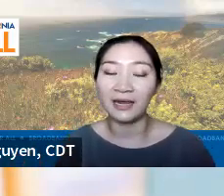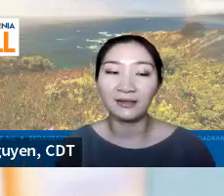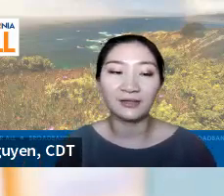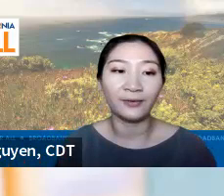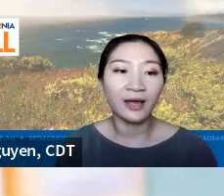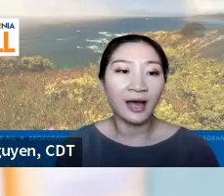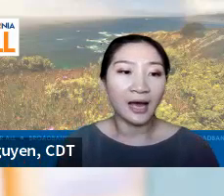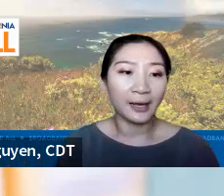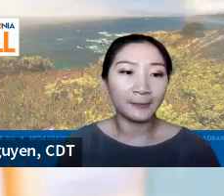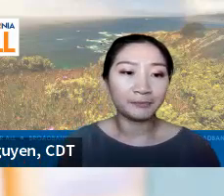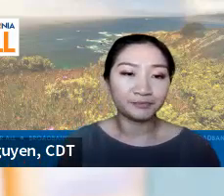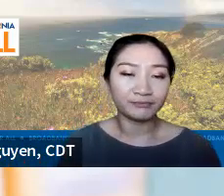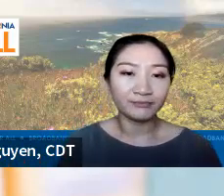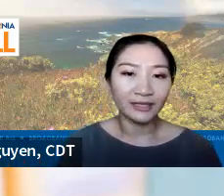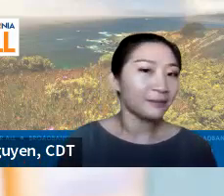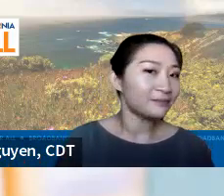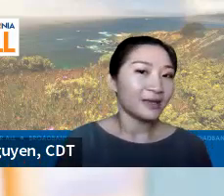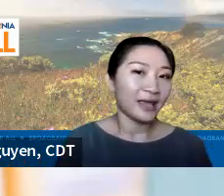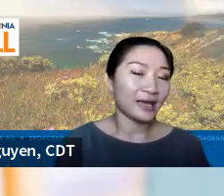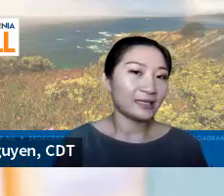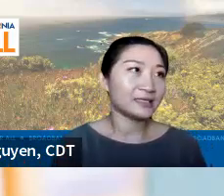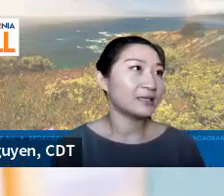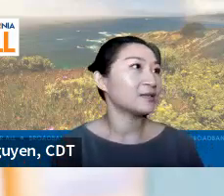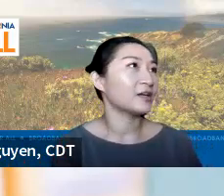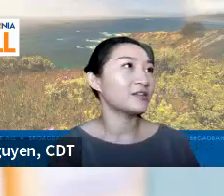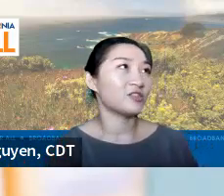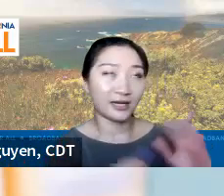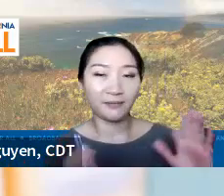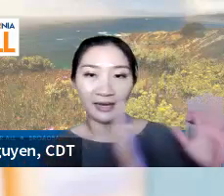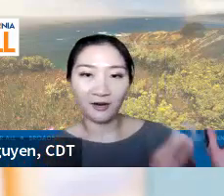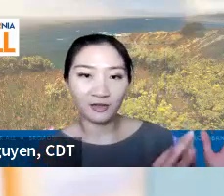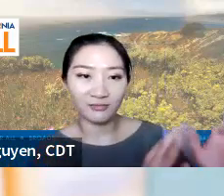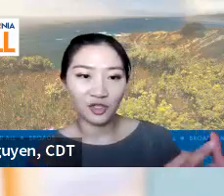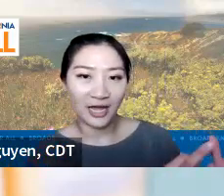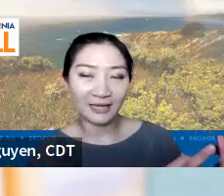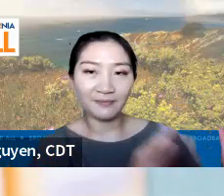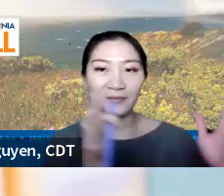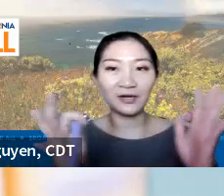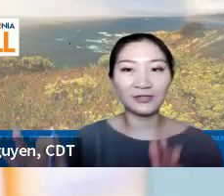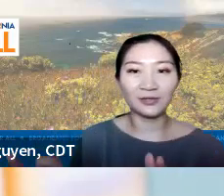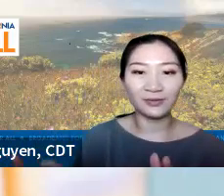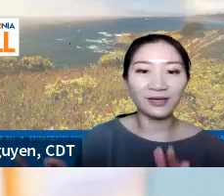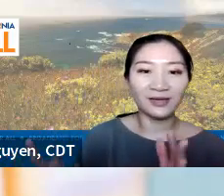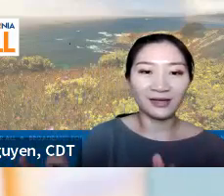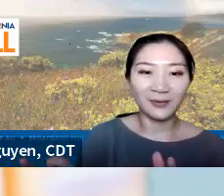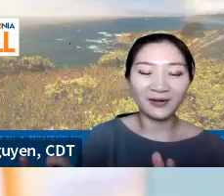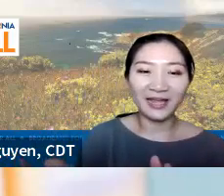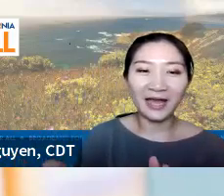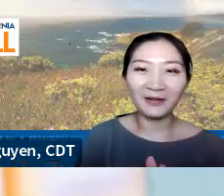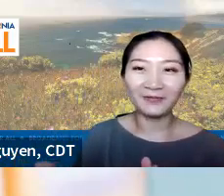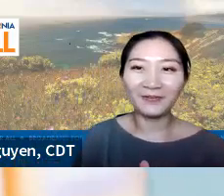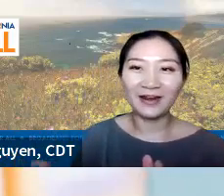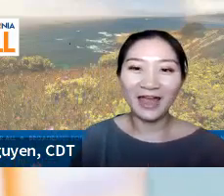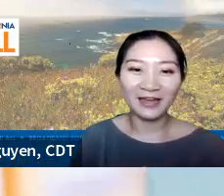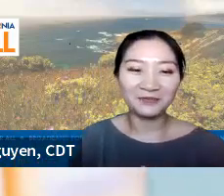in the state. So yeah, and gonna check back our chat, but also keep an